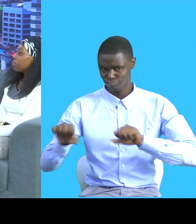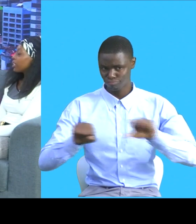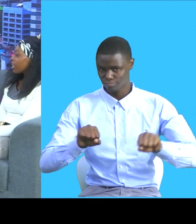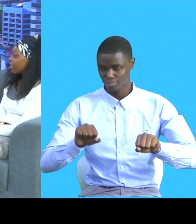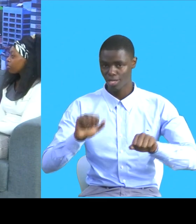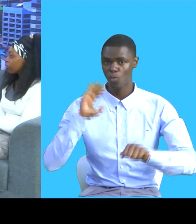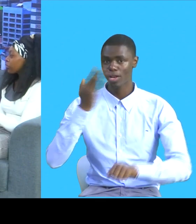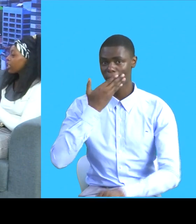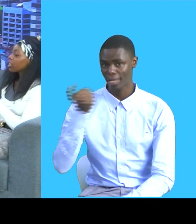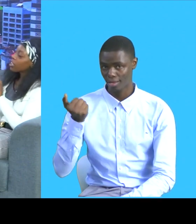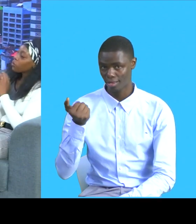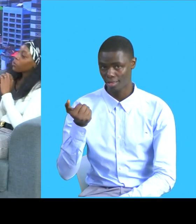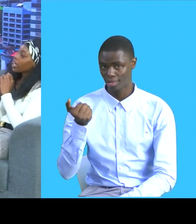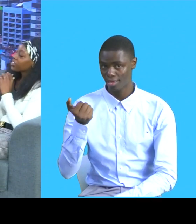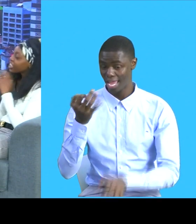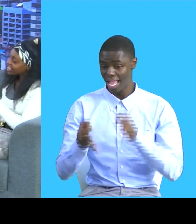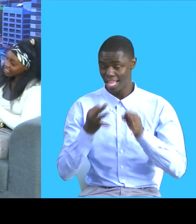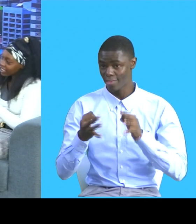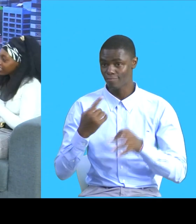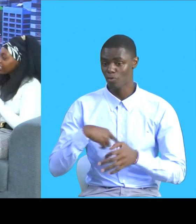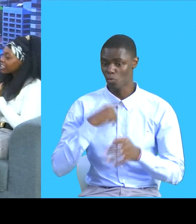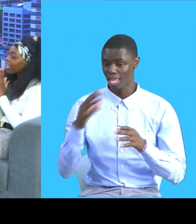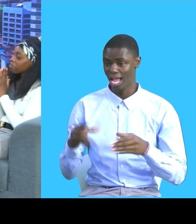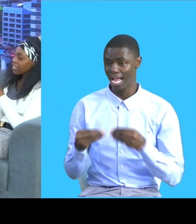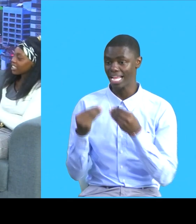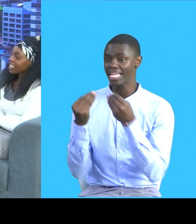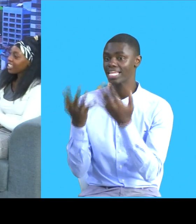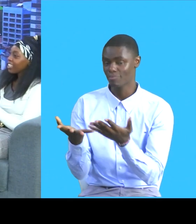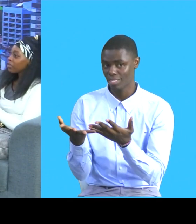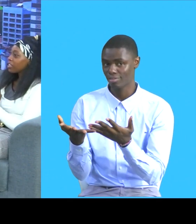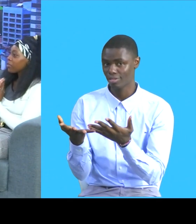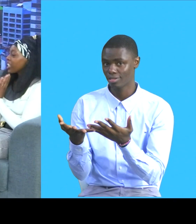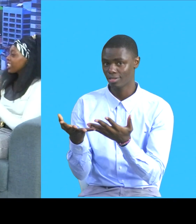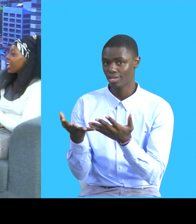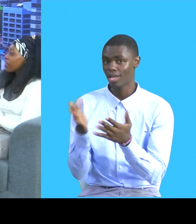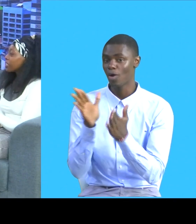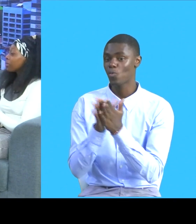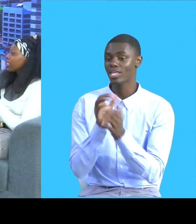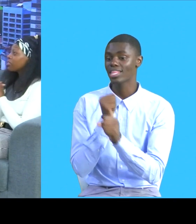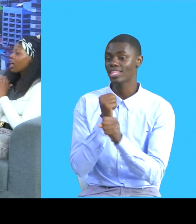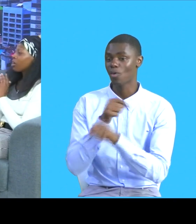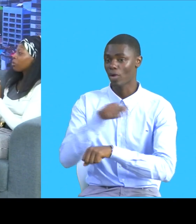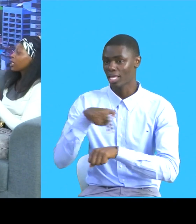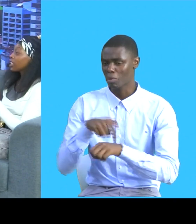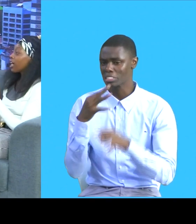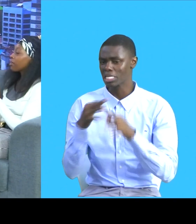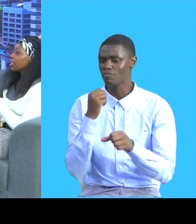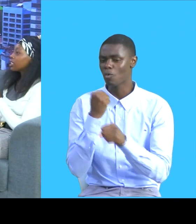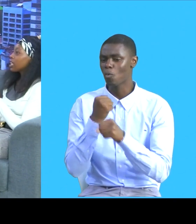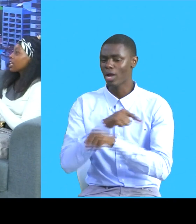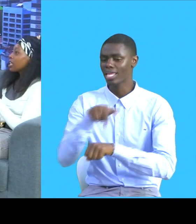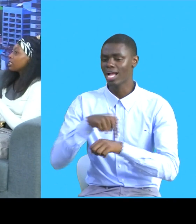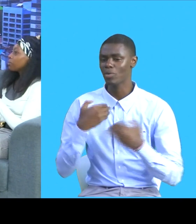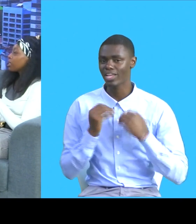be better if we are credited just a bit with the working hours. But if there are no working